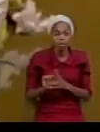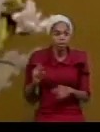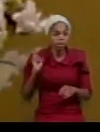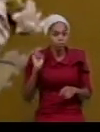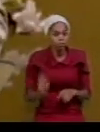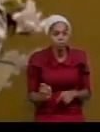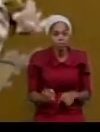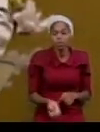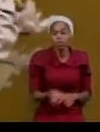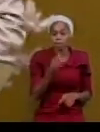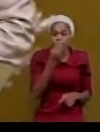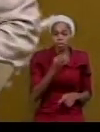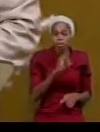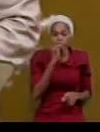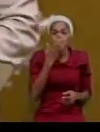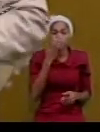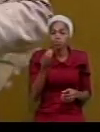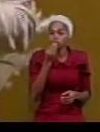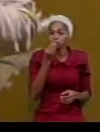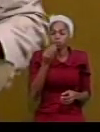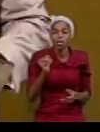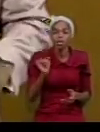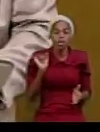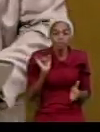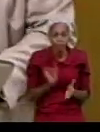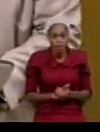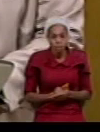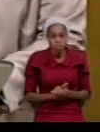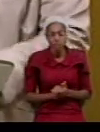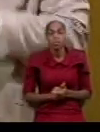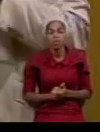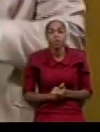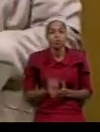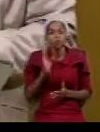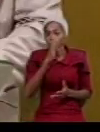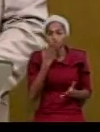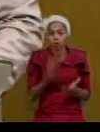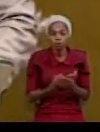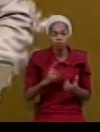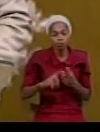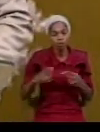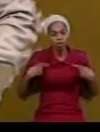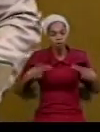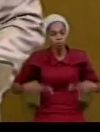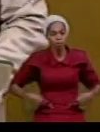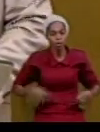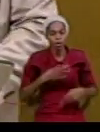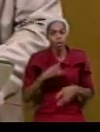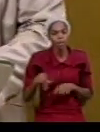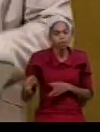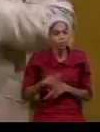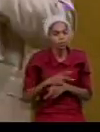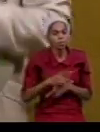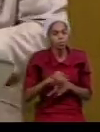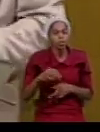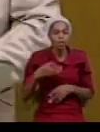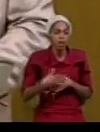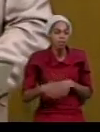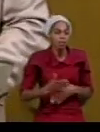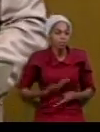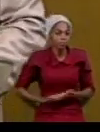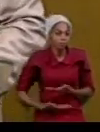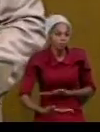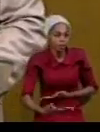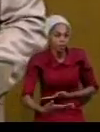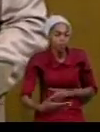then the practice they were to have after childbirth was to promote good health. Then also, it emphasizes